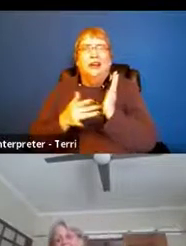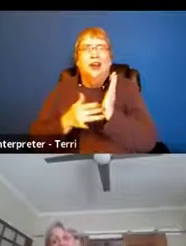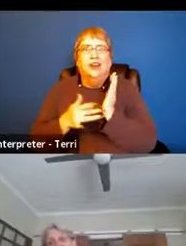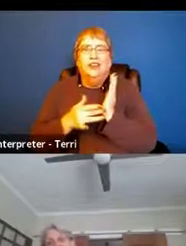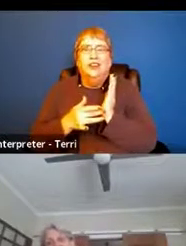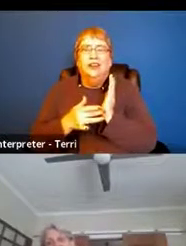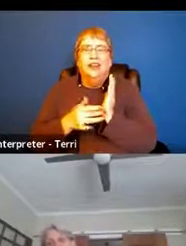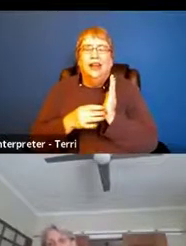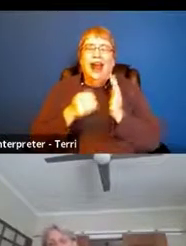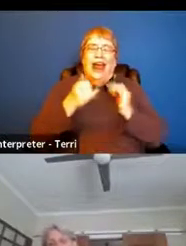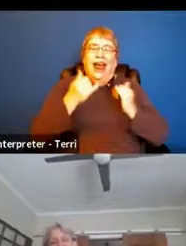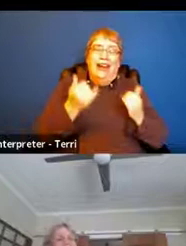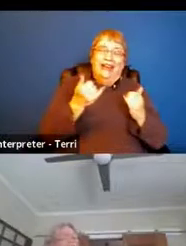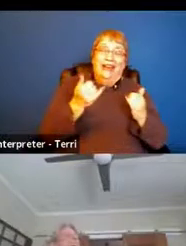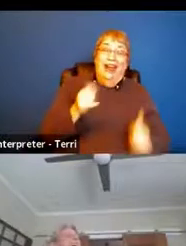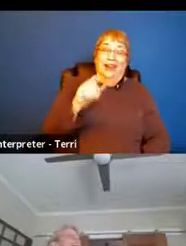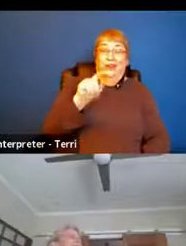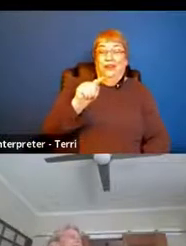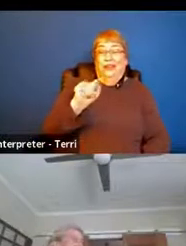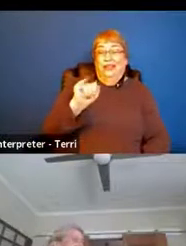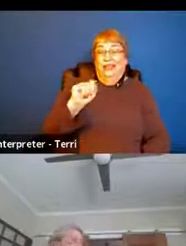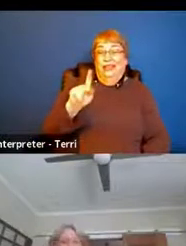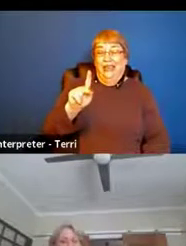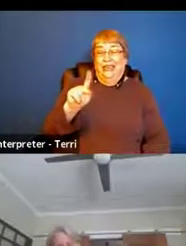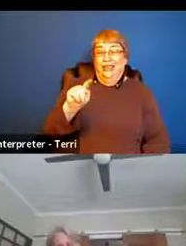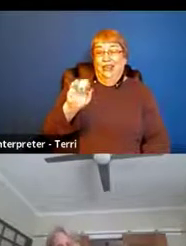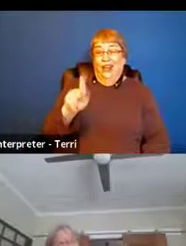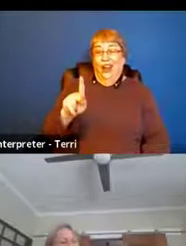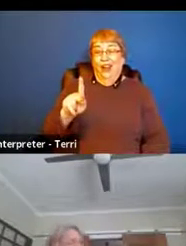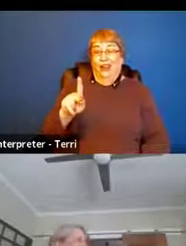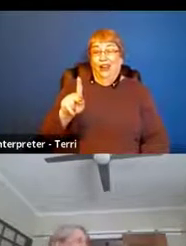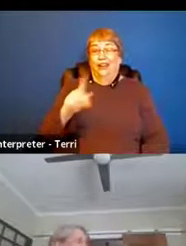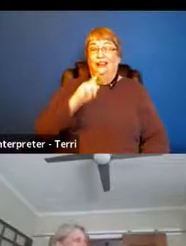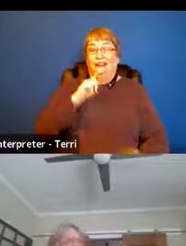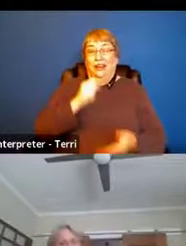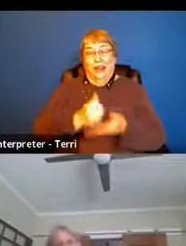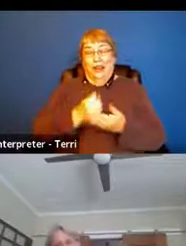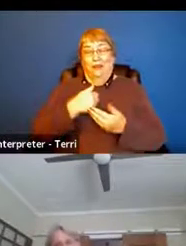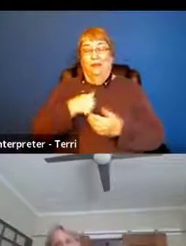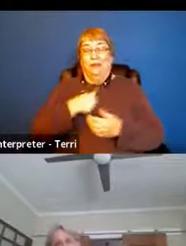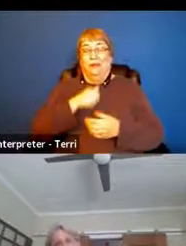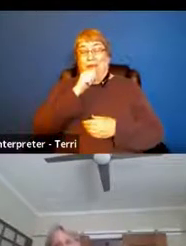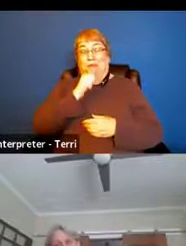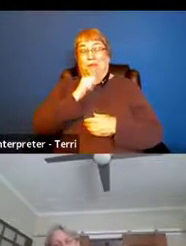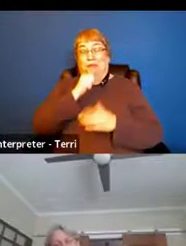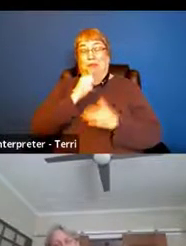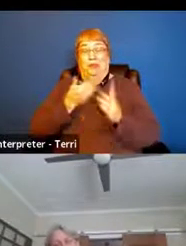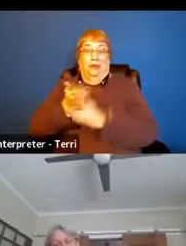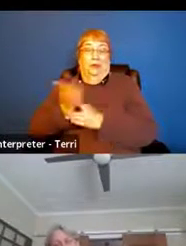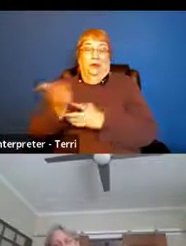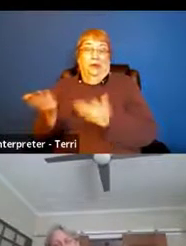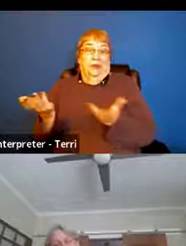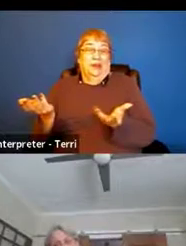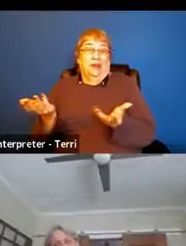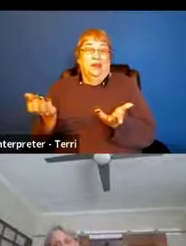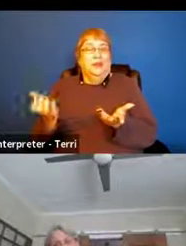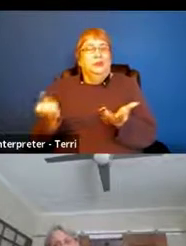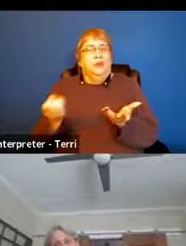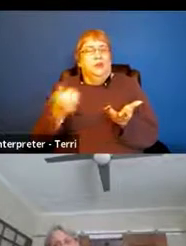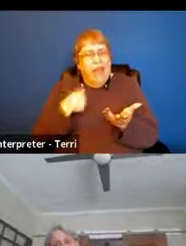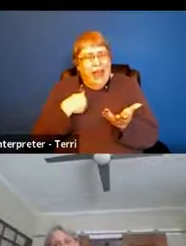laughed me through many a dark day during this pandemic. So, you know, there are some tools that we have at our